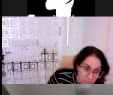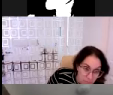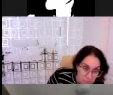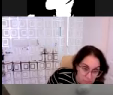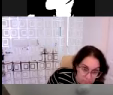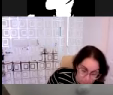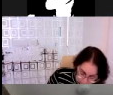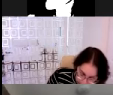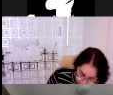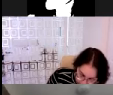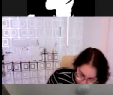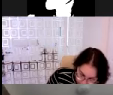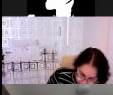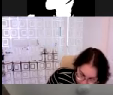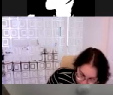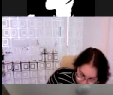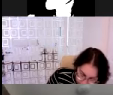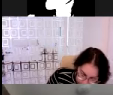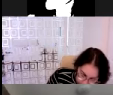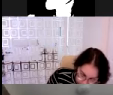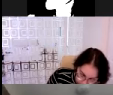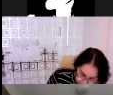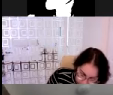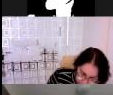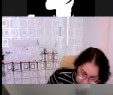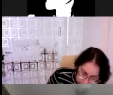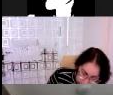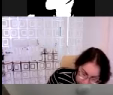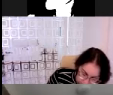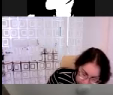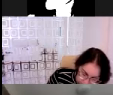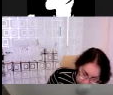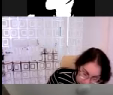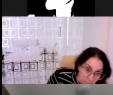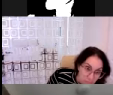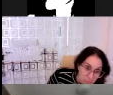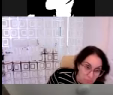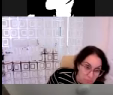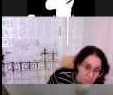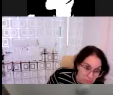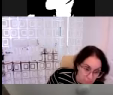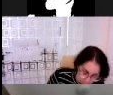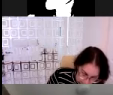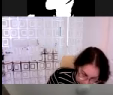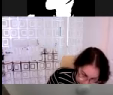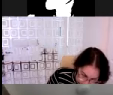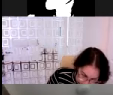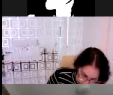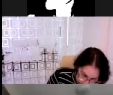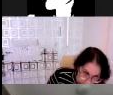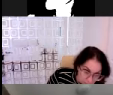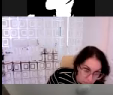the brain. And I want to end by highlighting a quote from the late Ben Barisa, one of my scientific